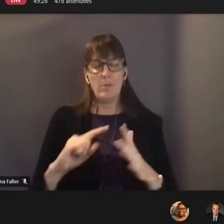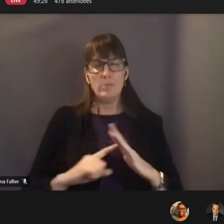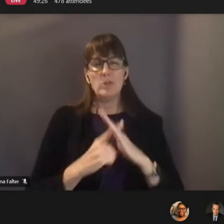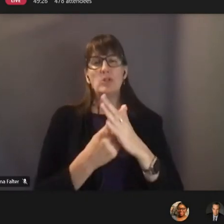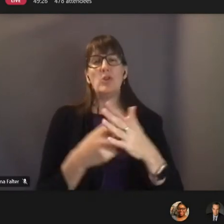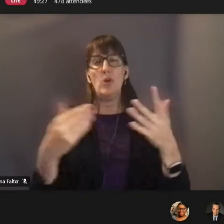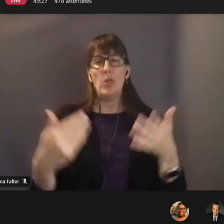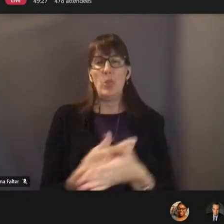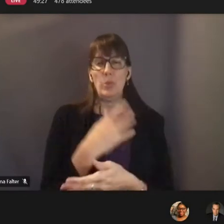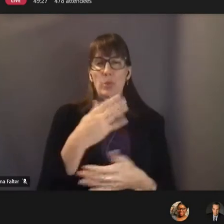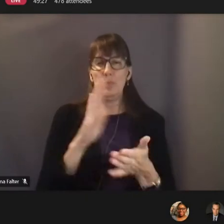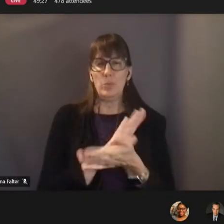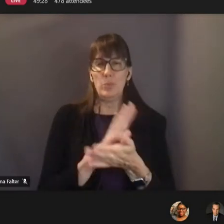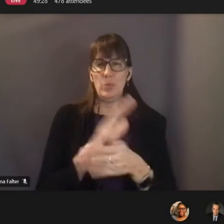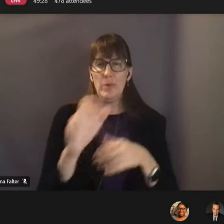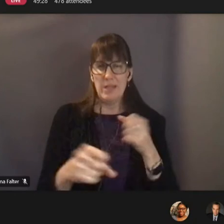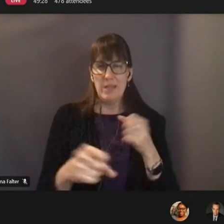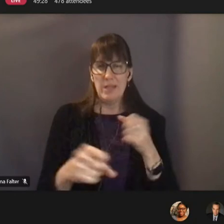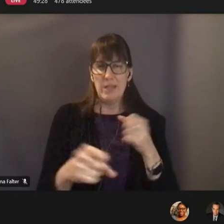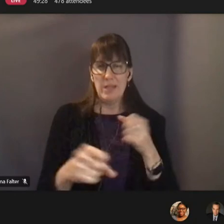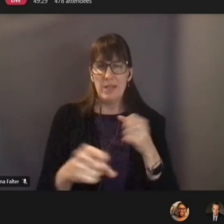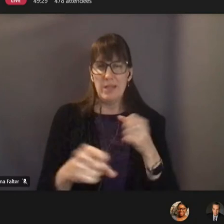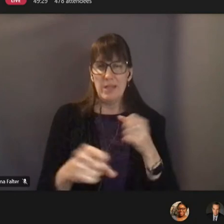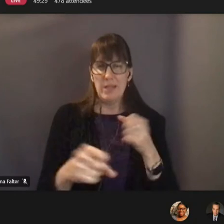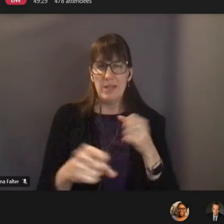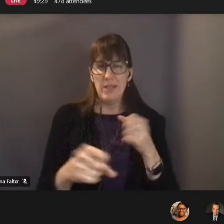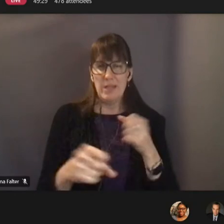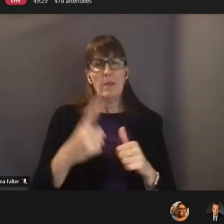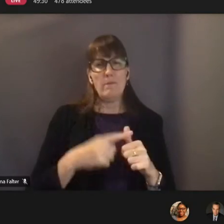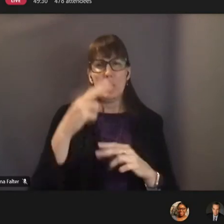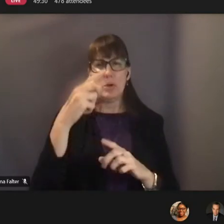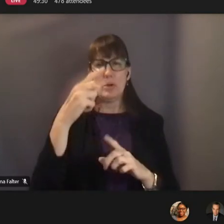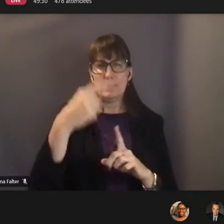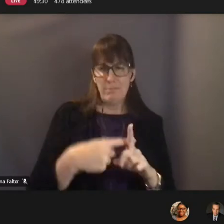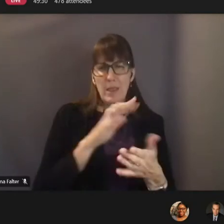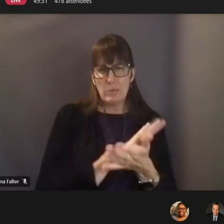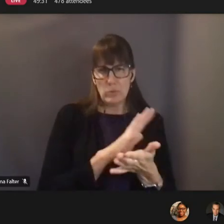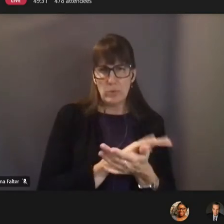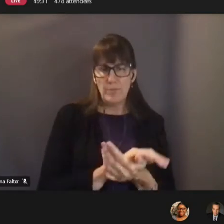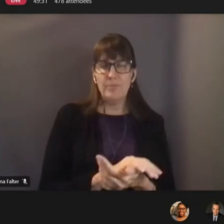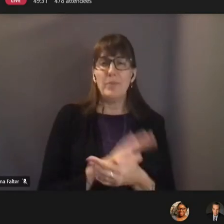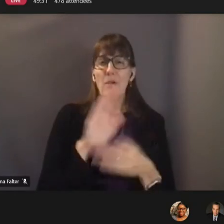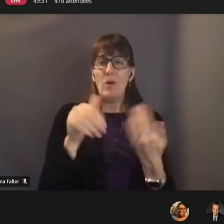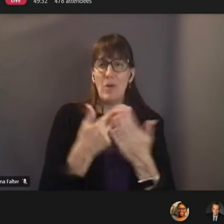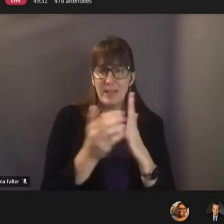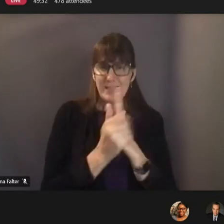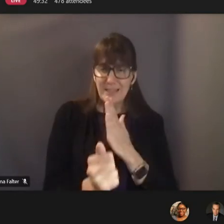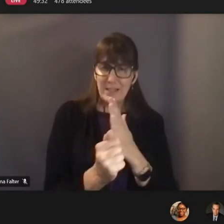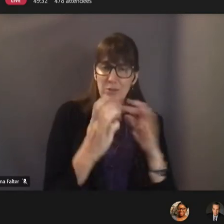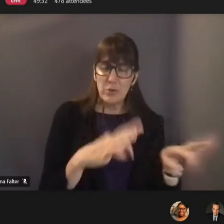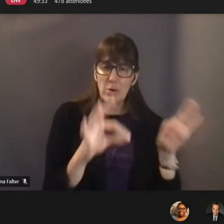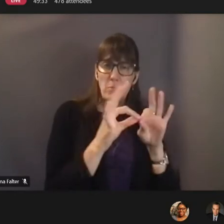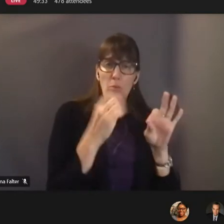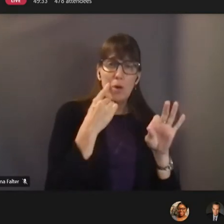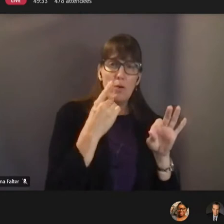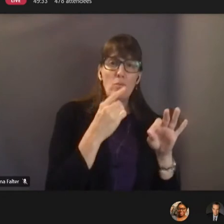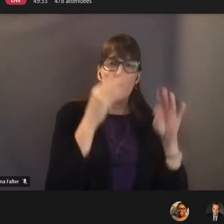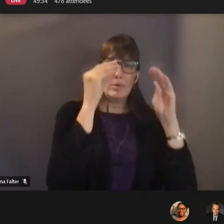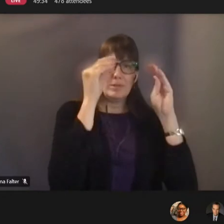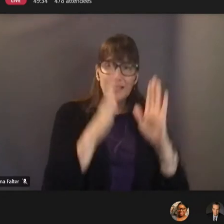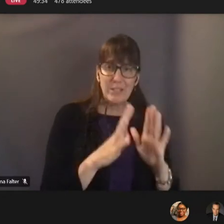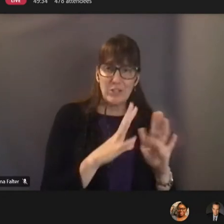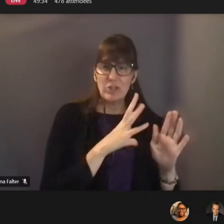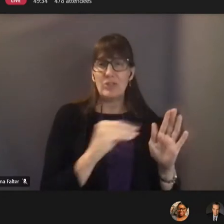school. Social-emotional learning skills are important for staff and students alike. It is critical that adults apply SEL skills